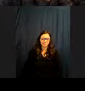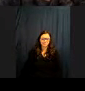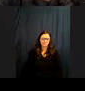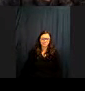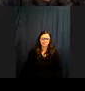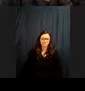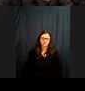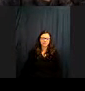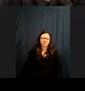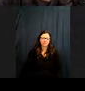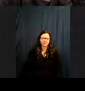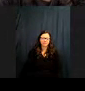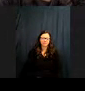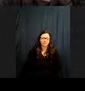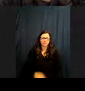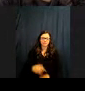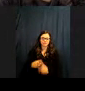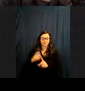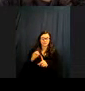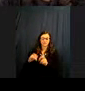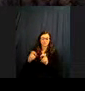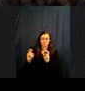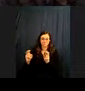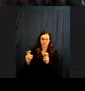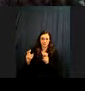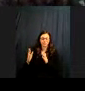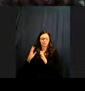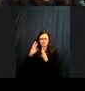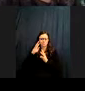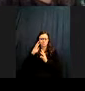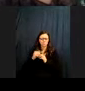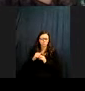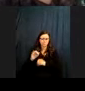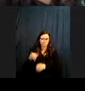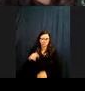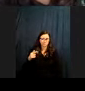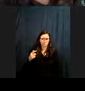And in playing off the title, I come up with grave matters. Mm-hmm.